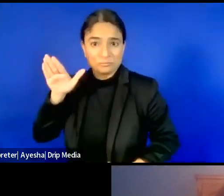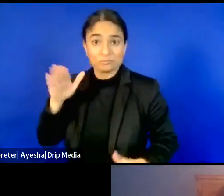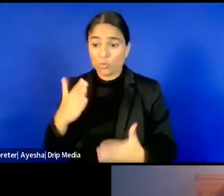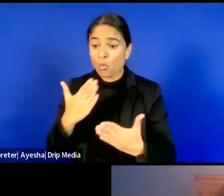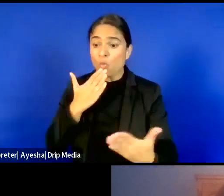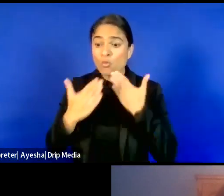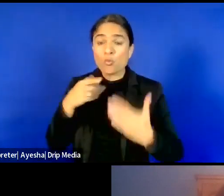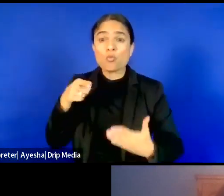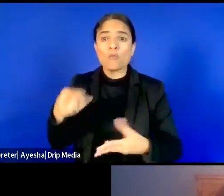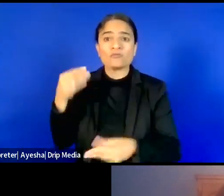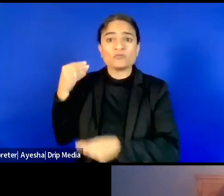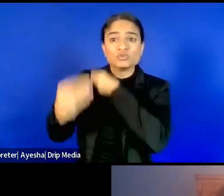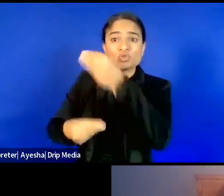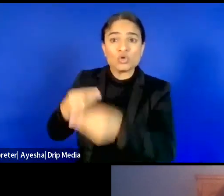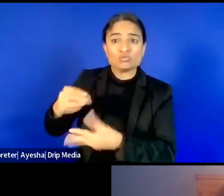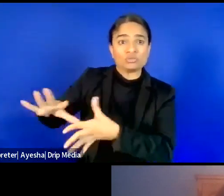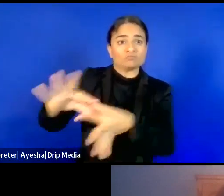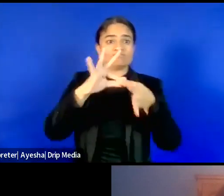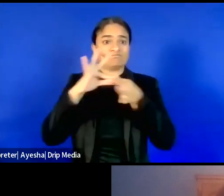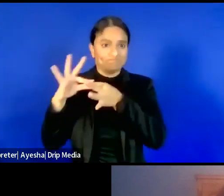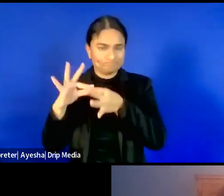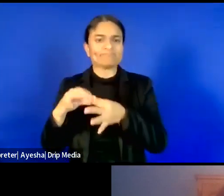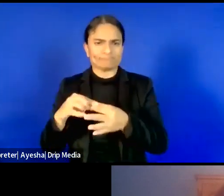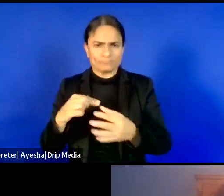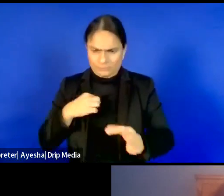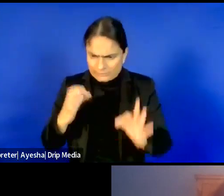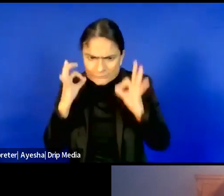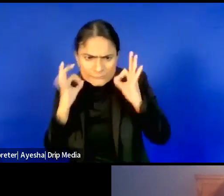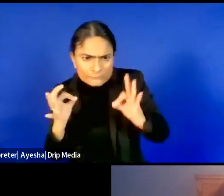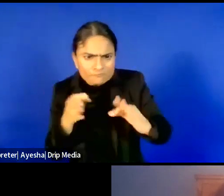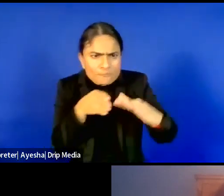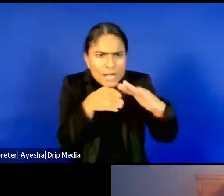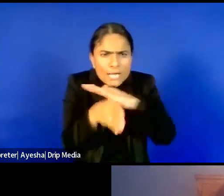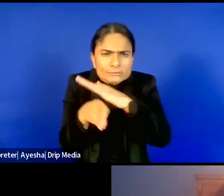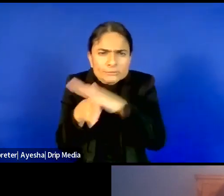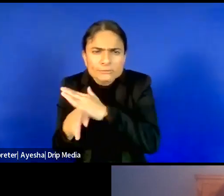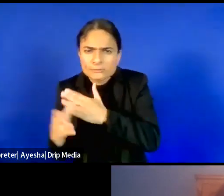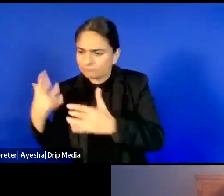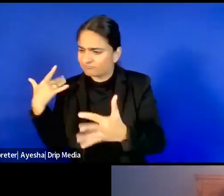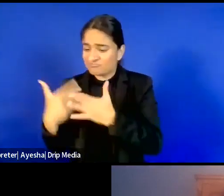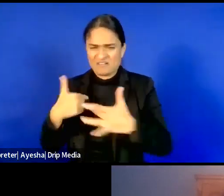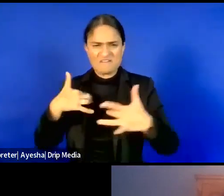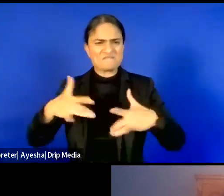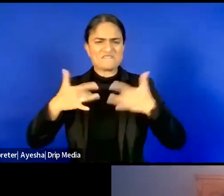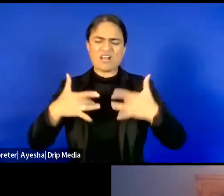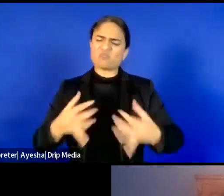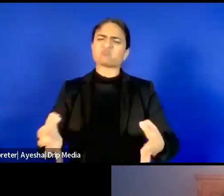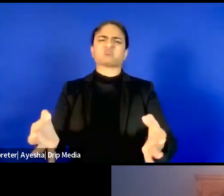had to date. And I do feel confident that we delivered on that experience for WD